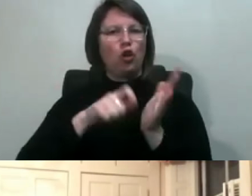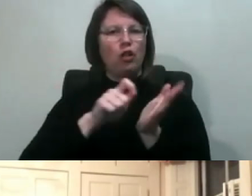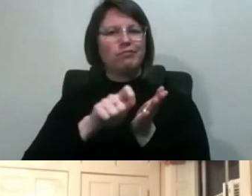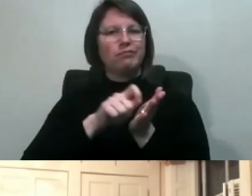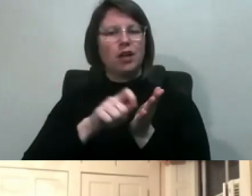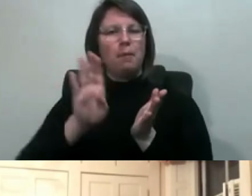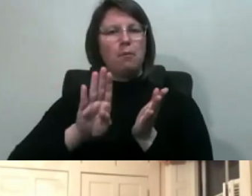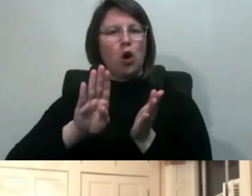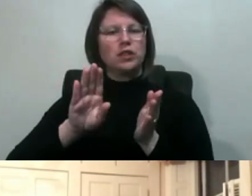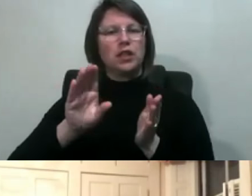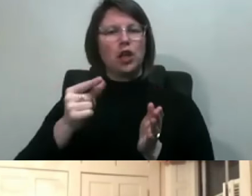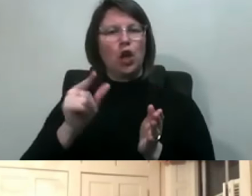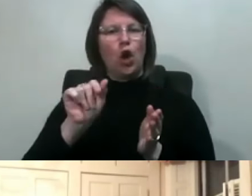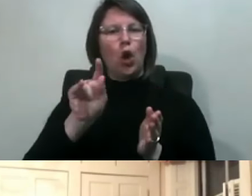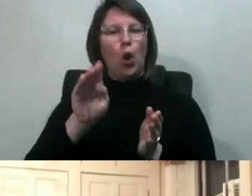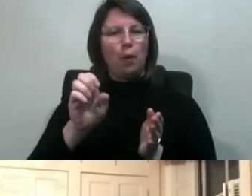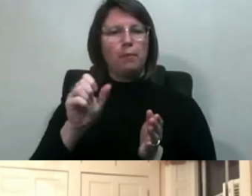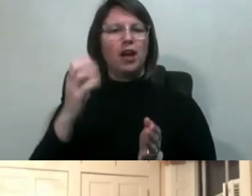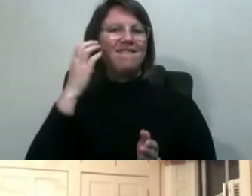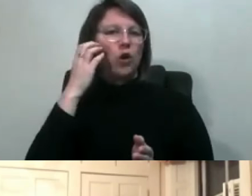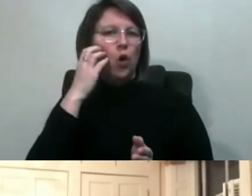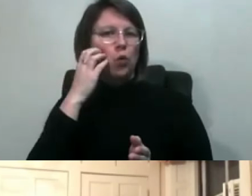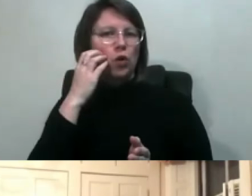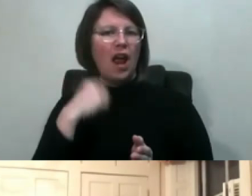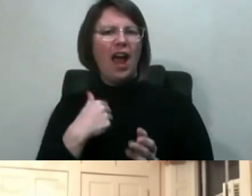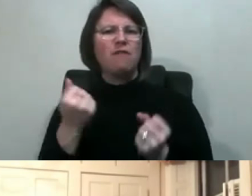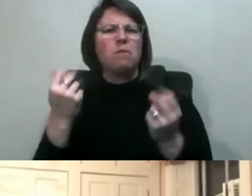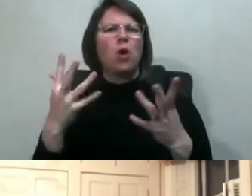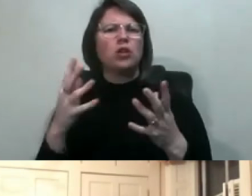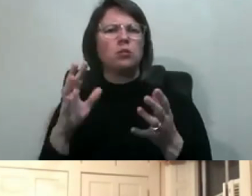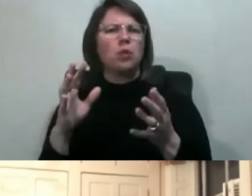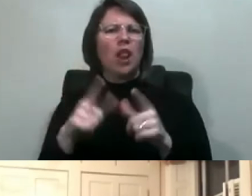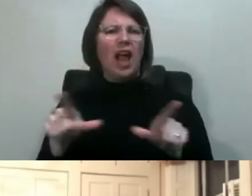and the chats can be done via phone, and we have them in multiple languages.